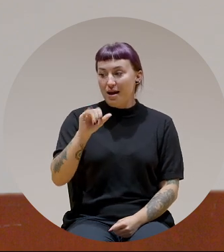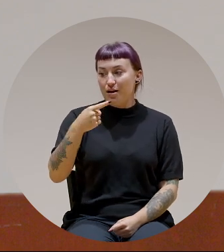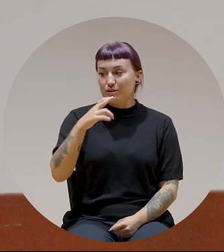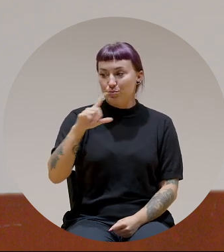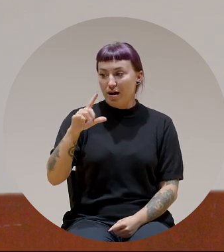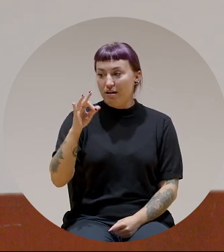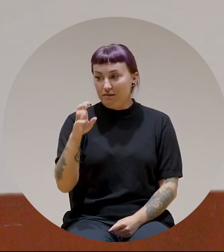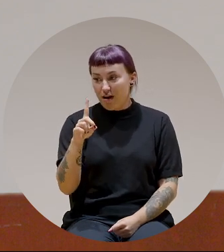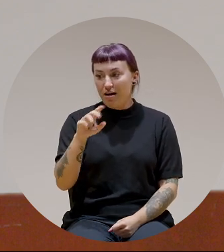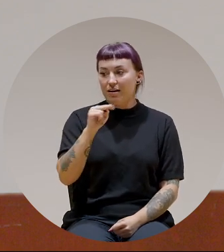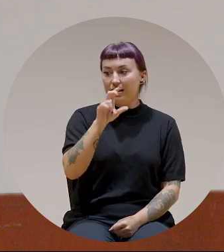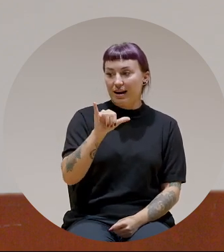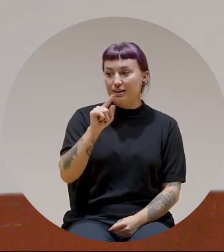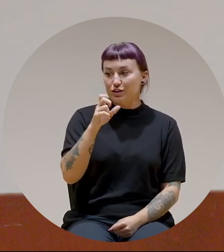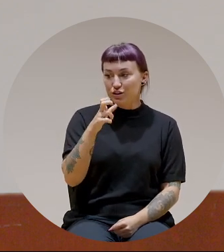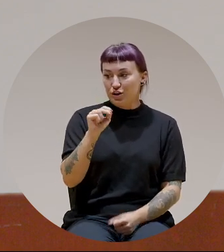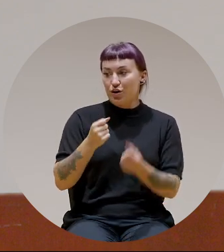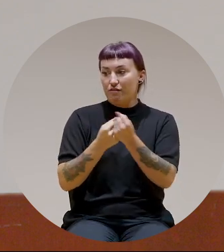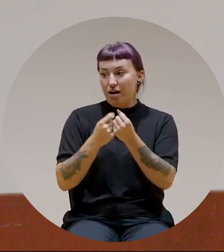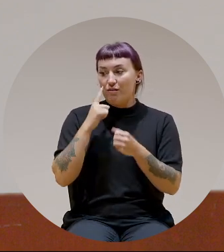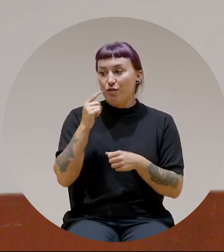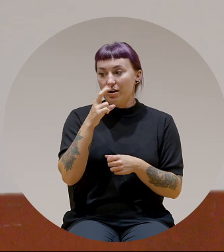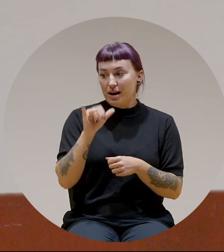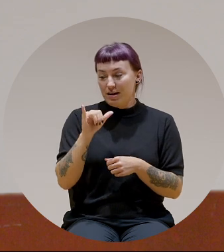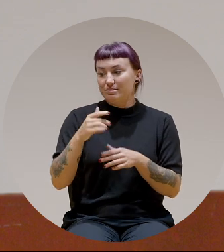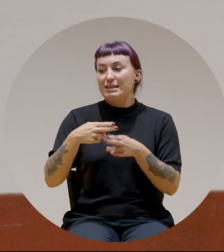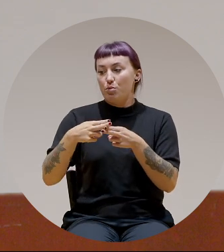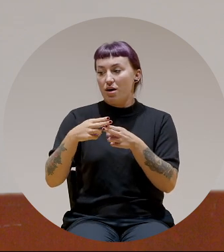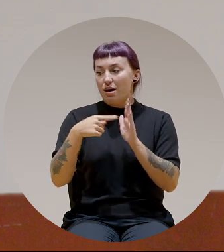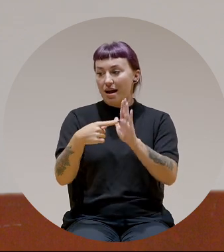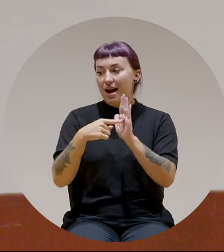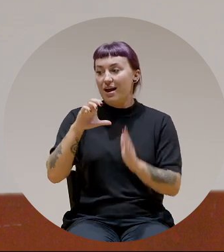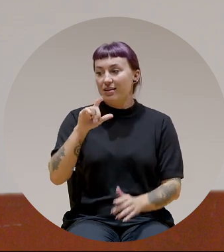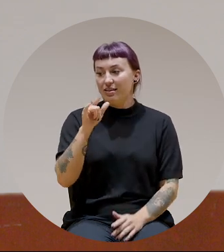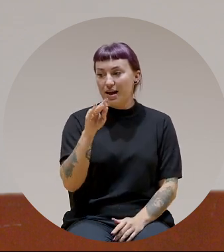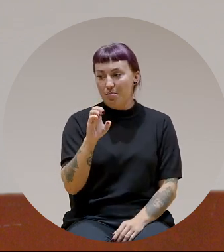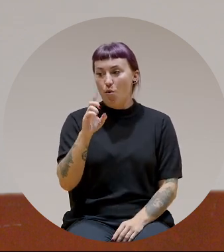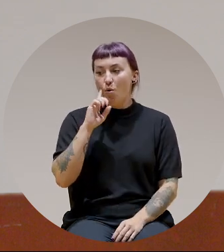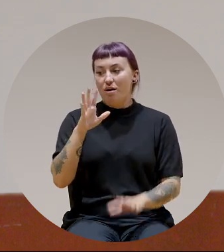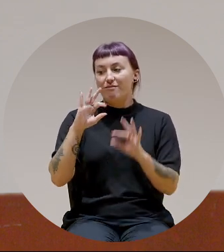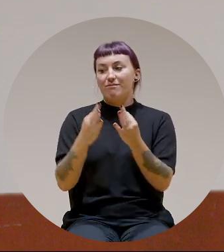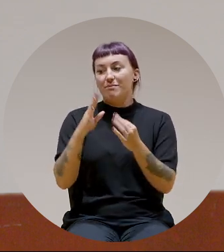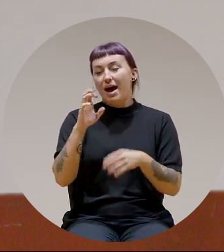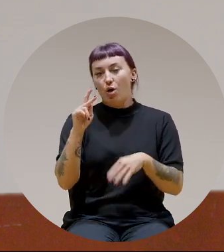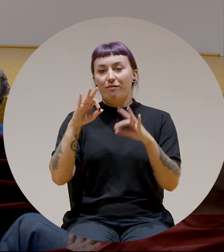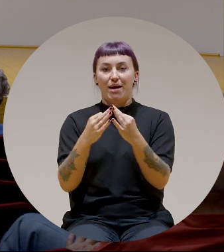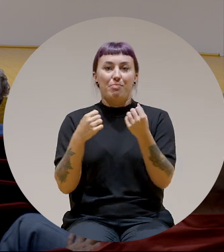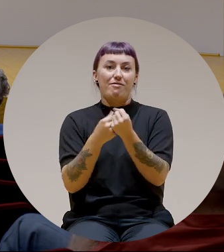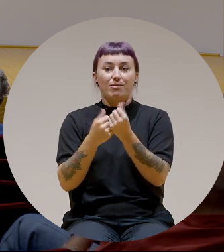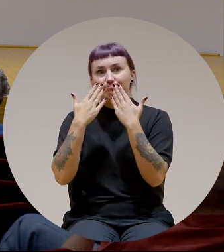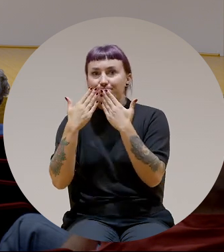Turner Fund for Temporary Exhibitions, and the Claymore and Good Voice Elk Family Fund. Please join me in thanking our generous supporters.